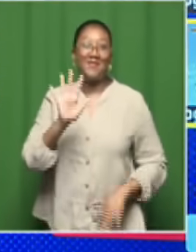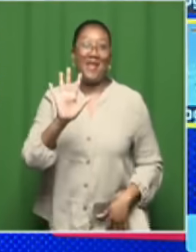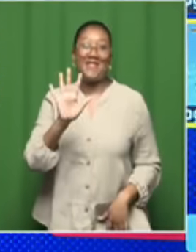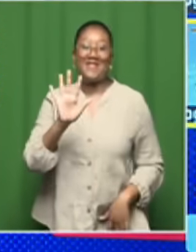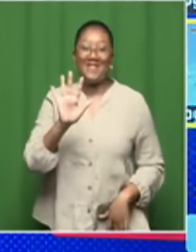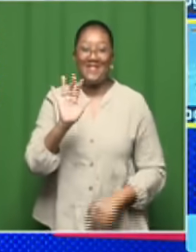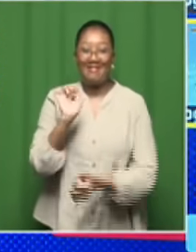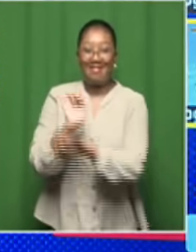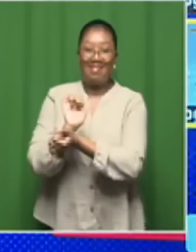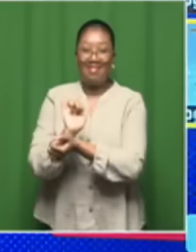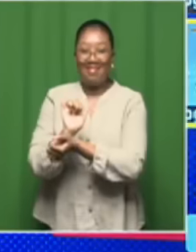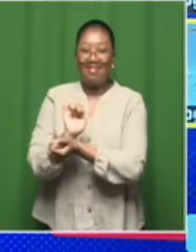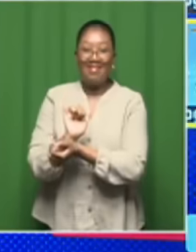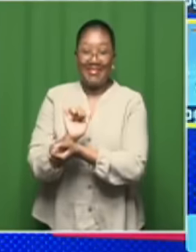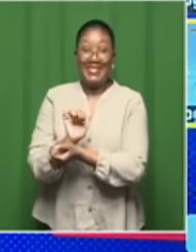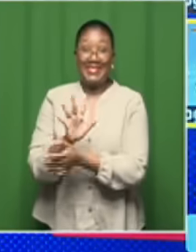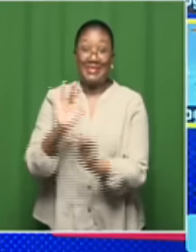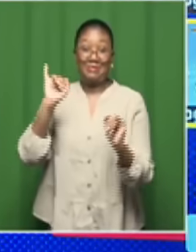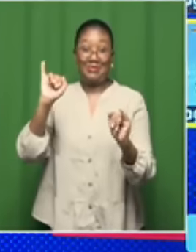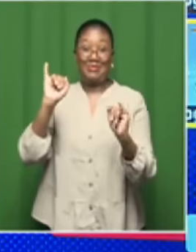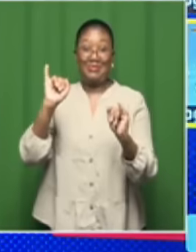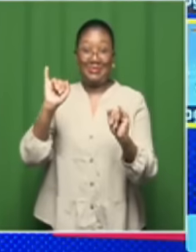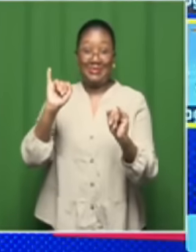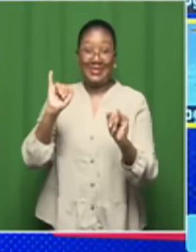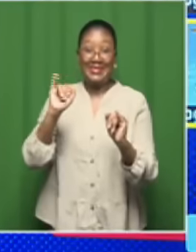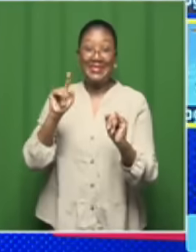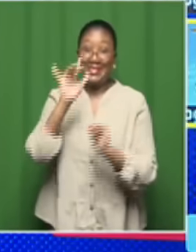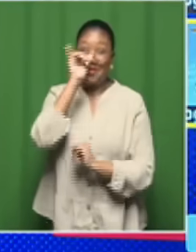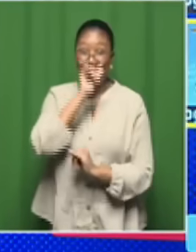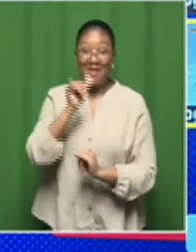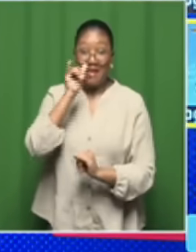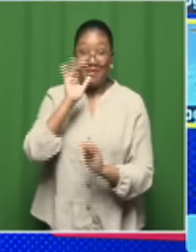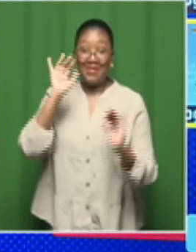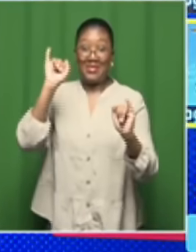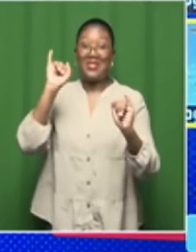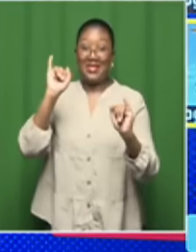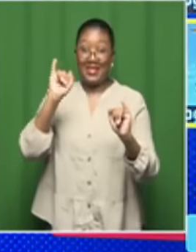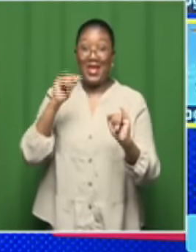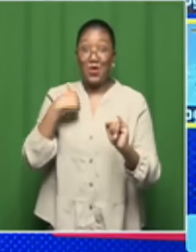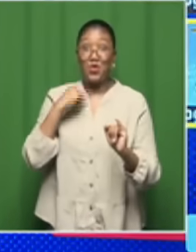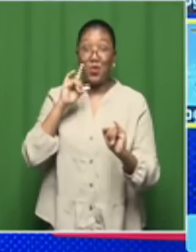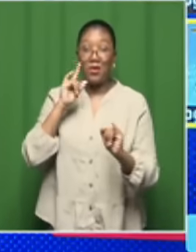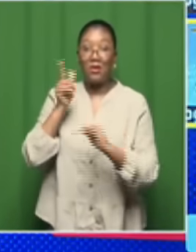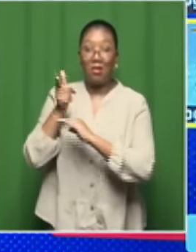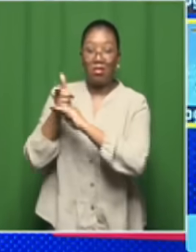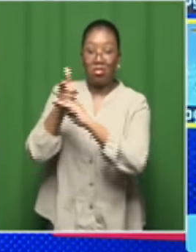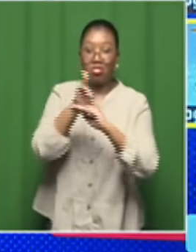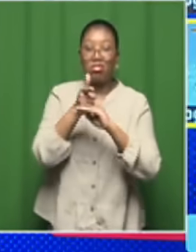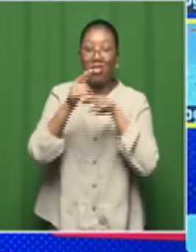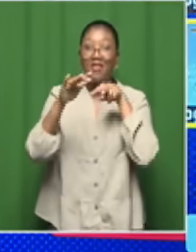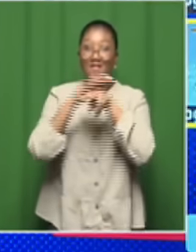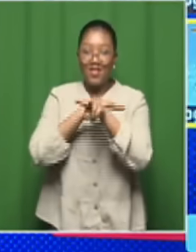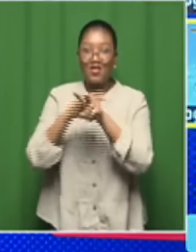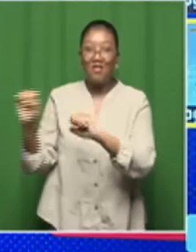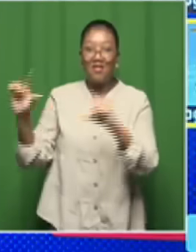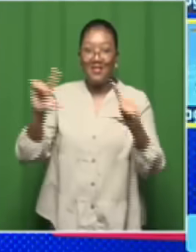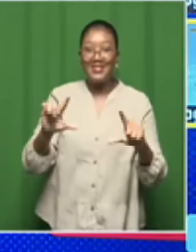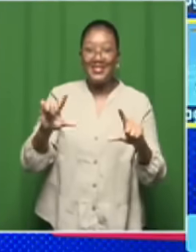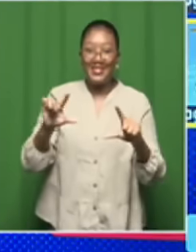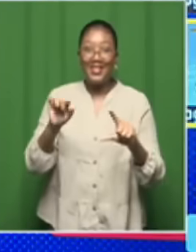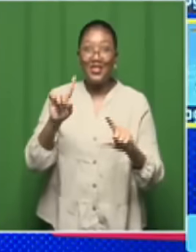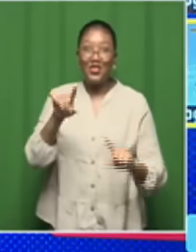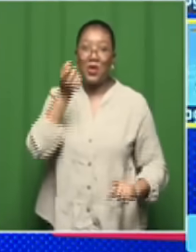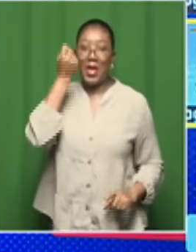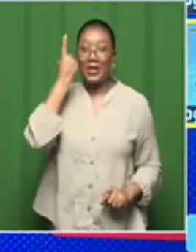for crazy stuff. And if I mean crazy, I mean this is what you're going to see right now, because we're not just talking, you know, in the beginning when